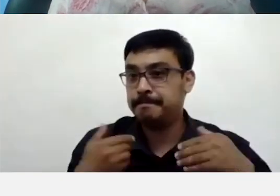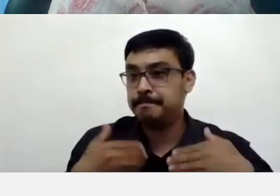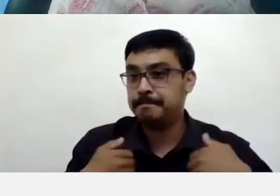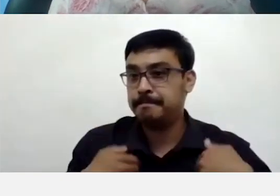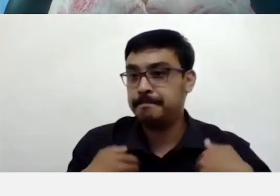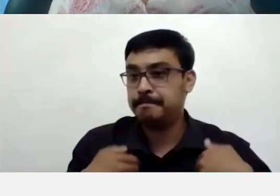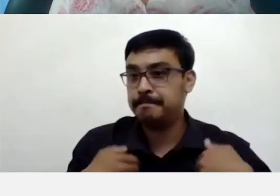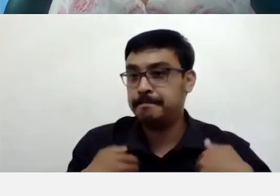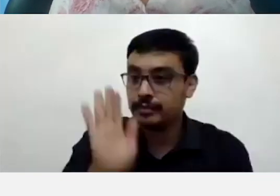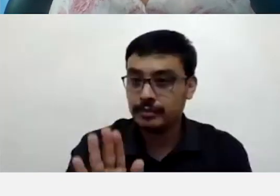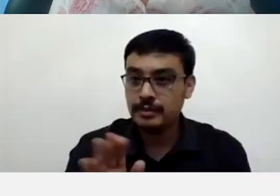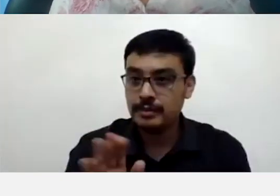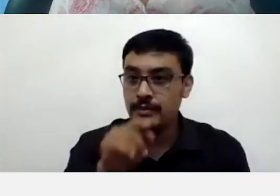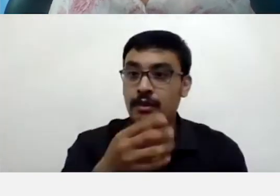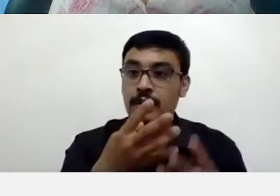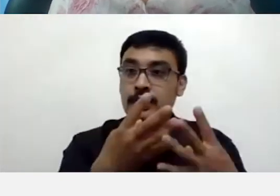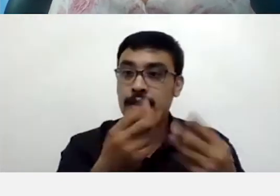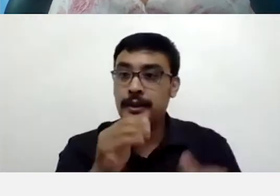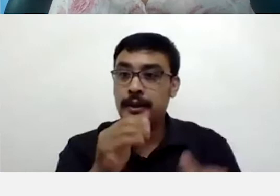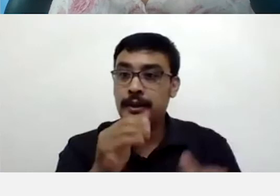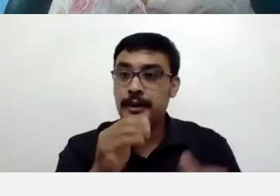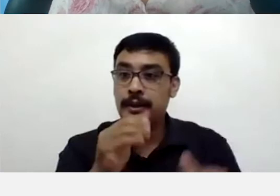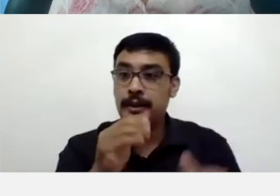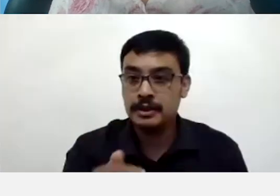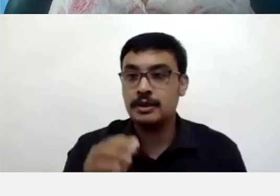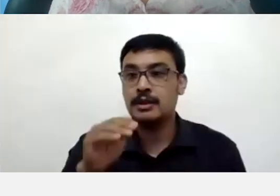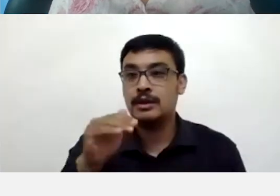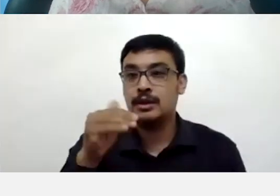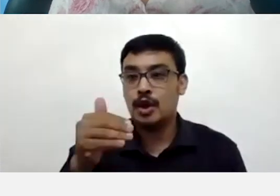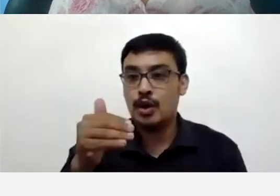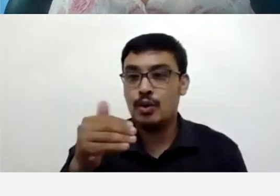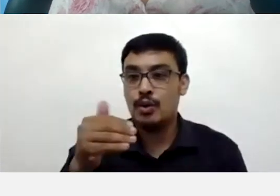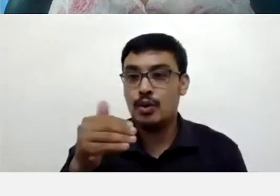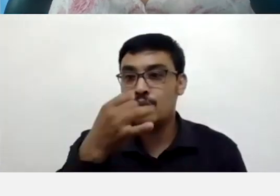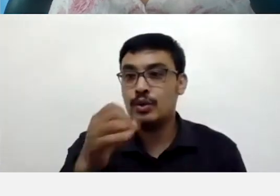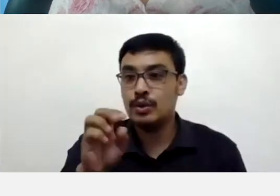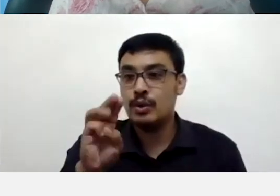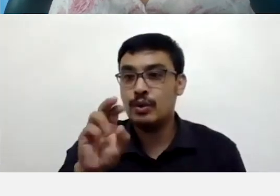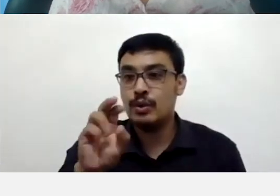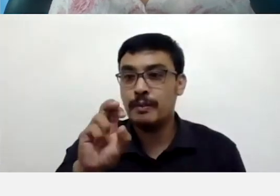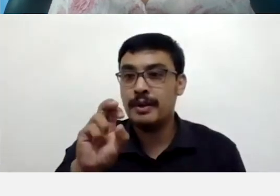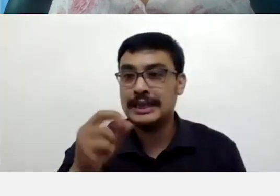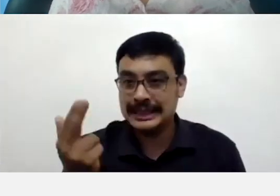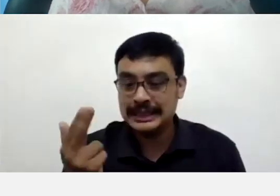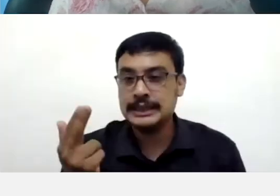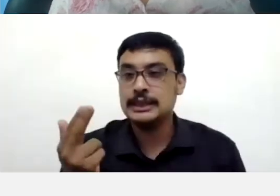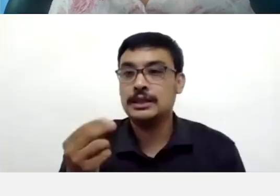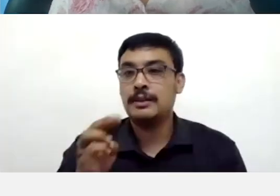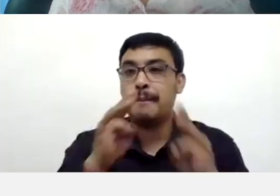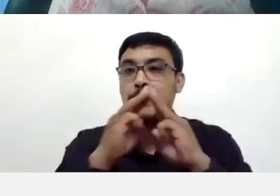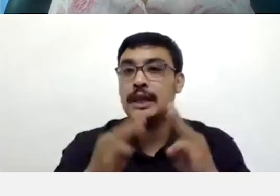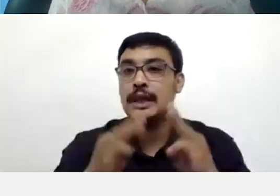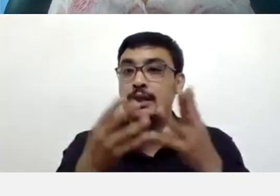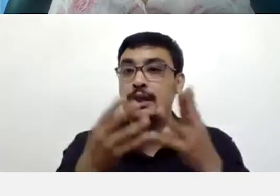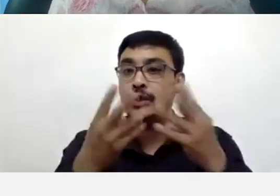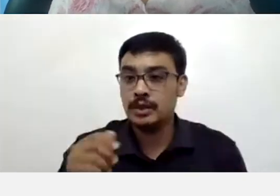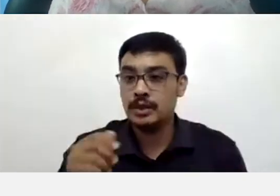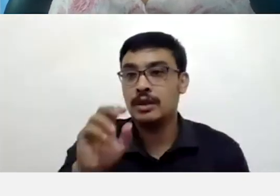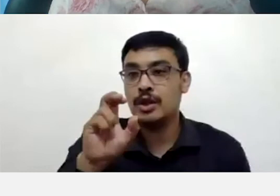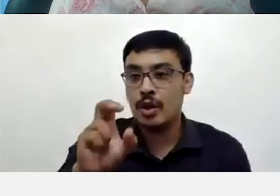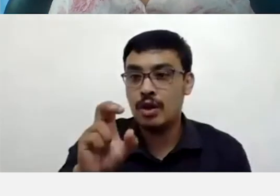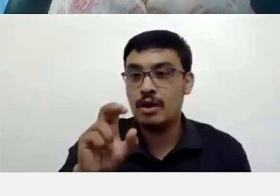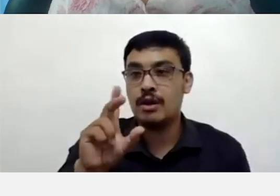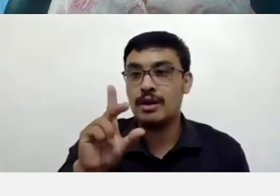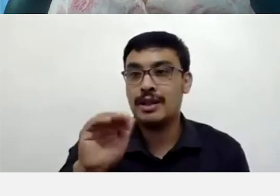crossing this Taumari Square, we will lead to Dattatreya Square. So on the way, you can find the local